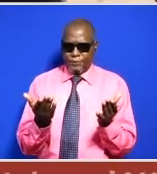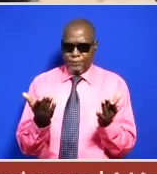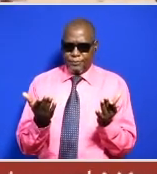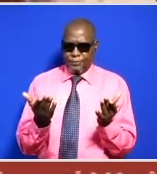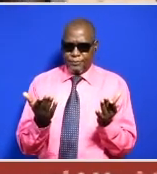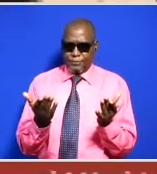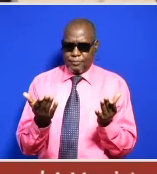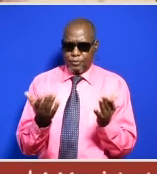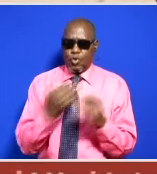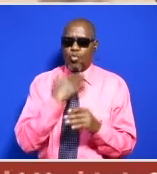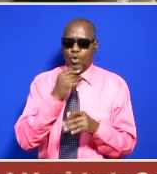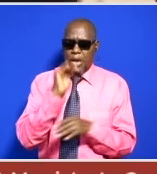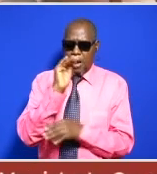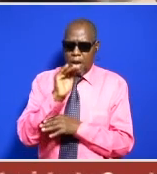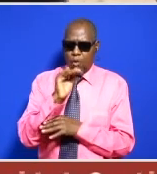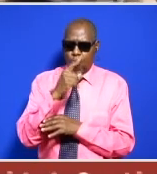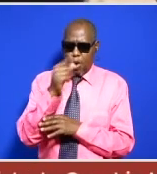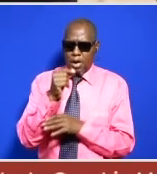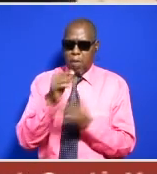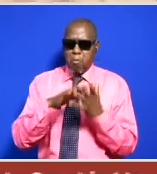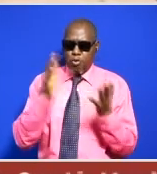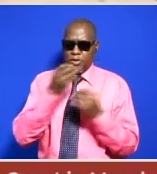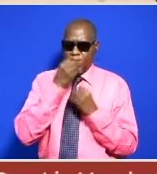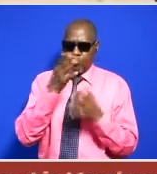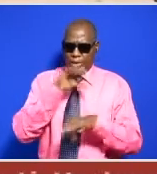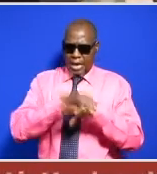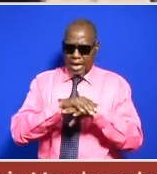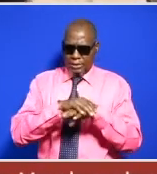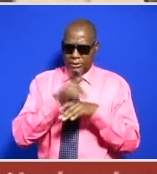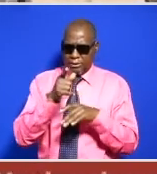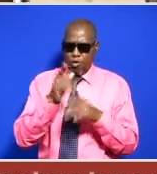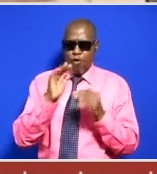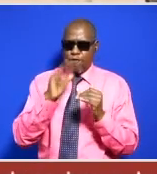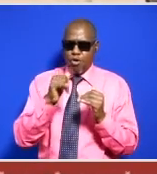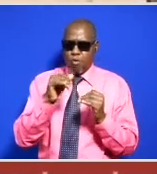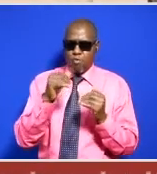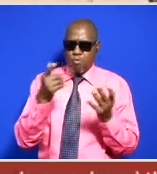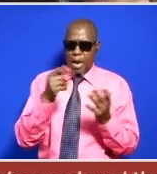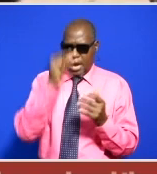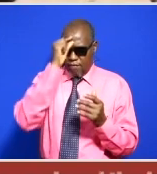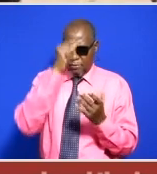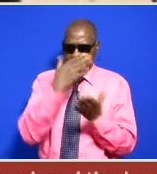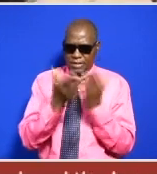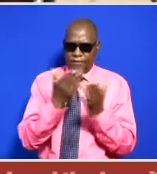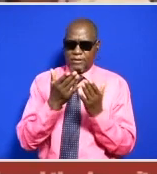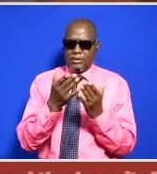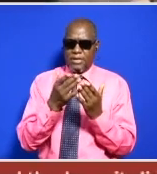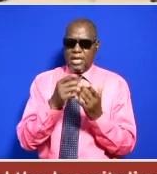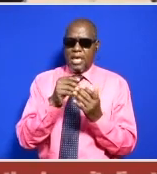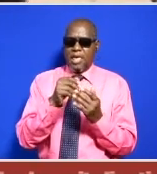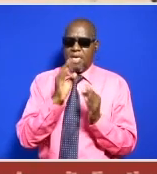kwamba most of the information ile mnafaa kuyapata hata kutoka kwa government services. Ikiwa kuna